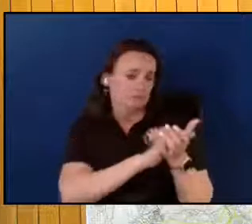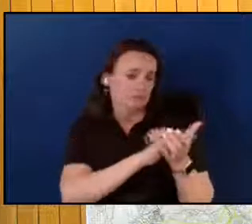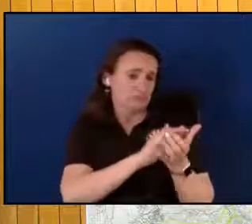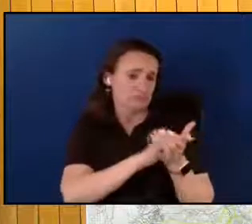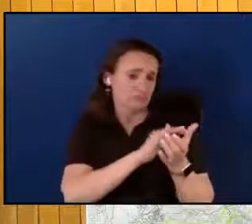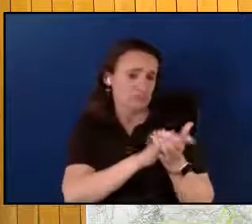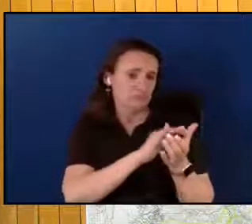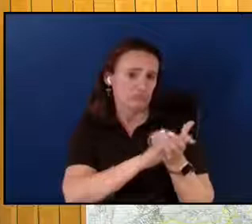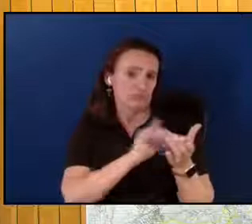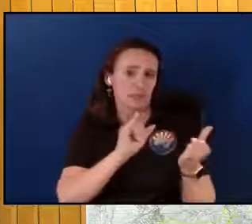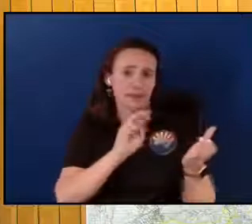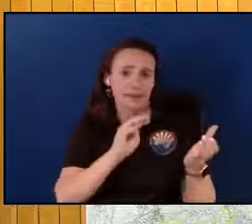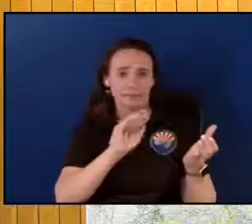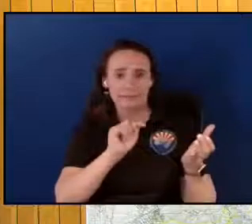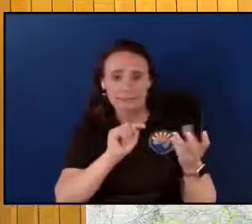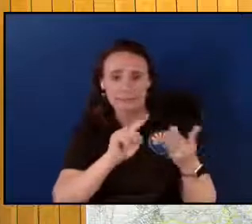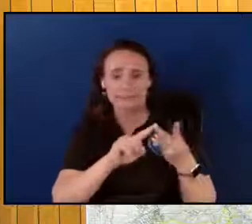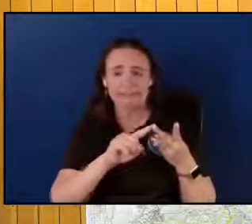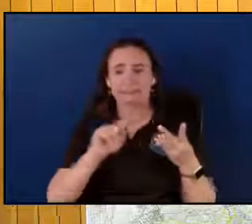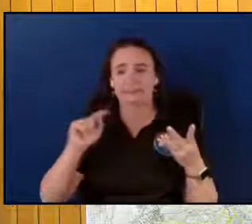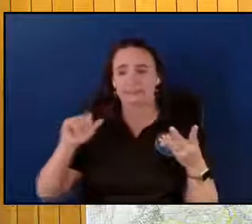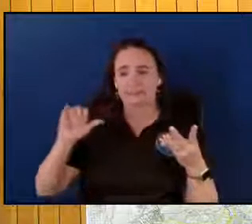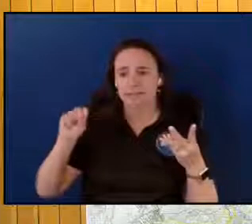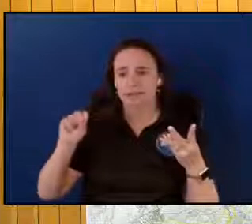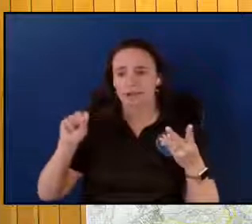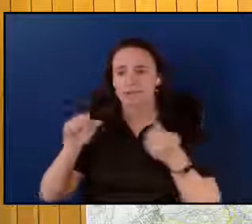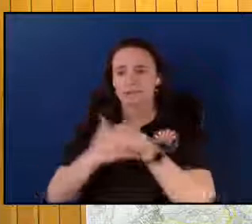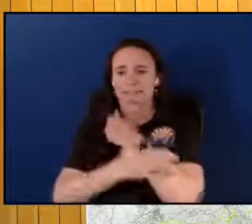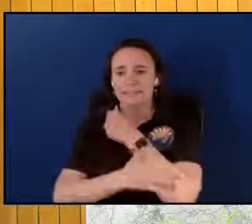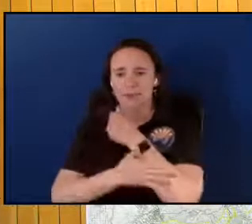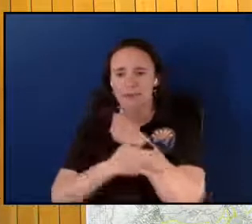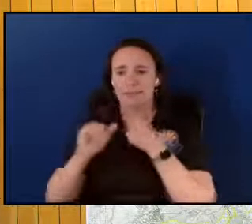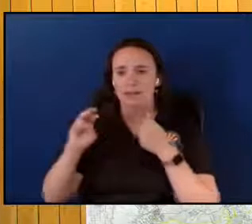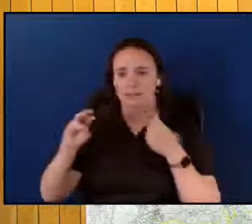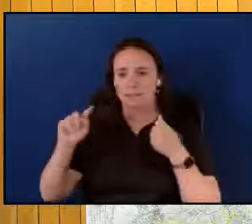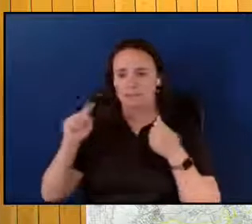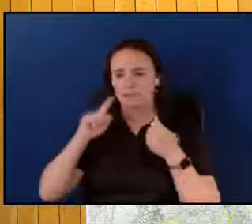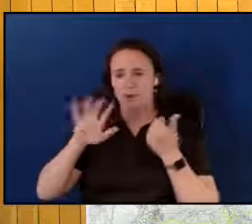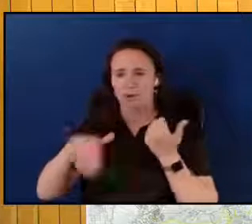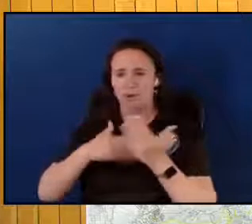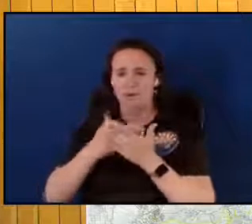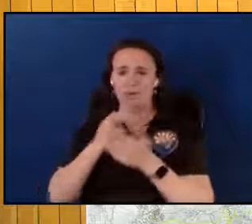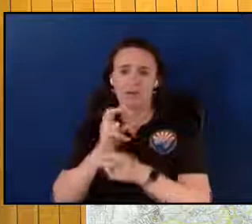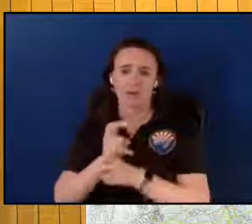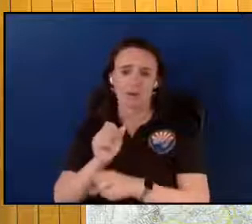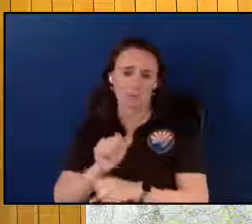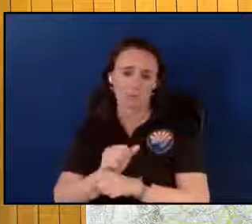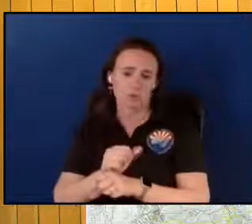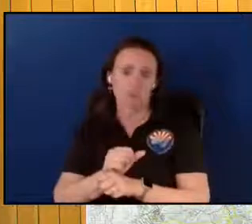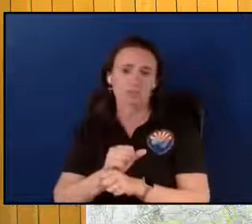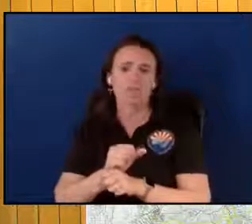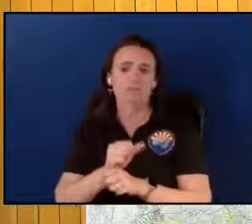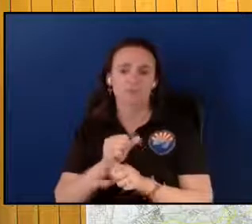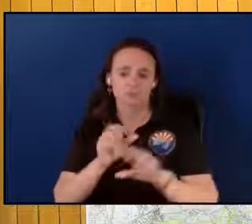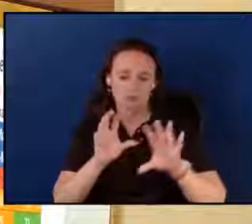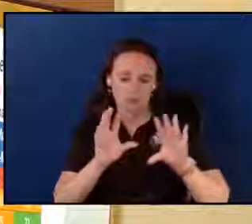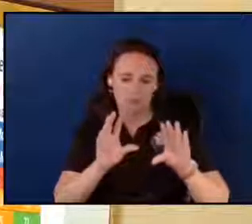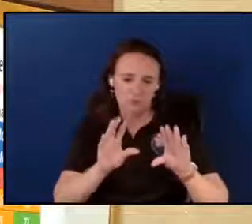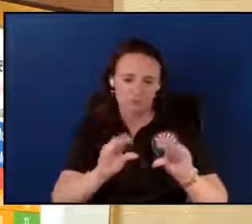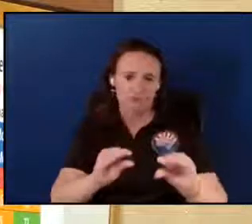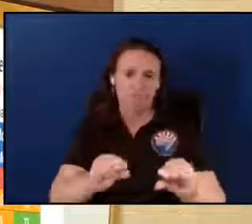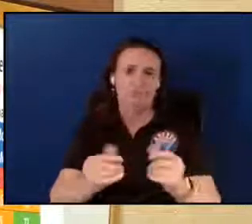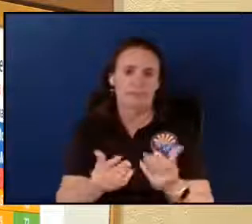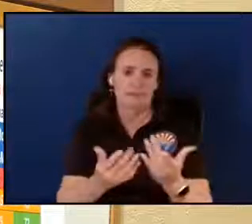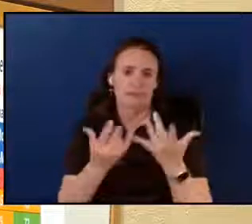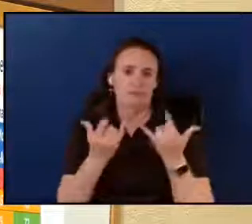Taos County management team for all the hard work that's gone into suppressing this to date, and more to come.